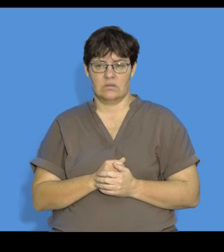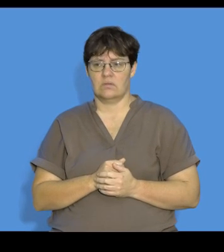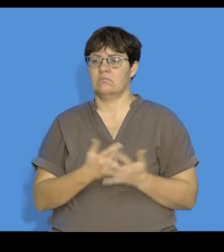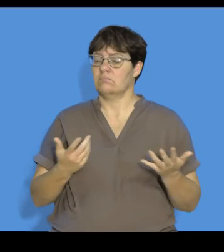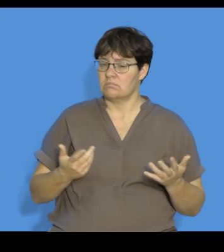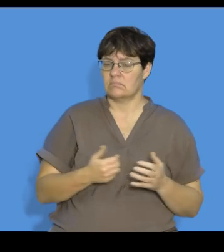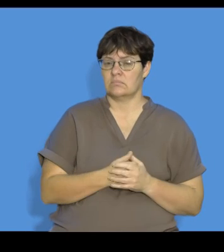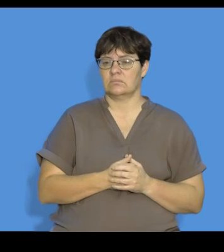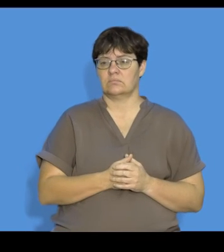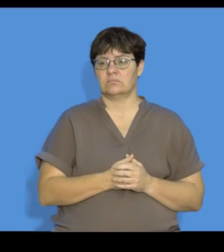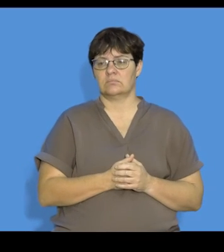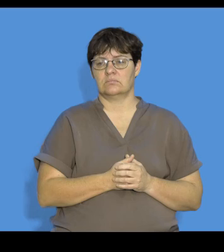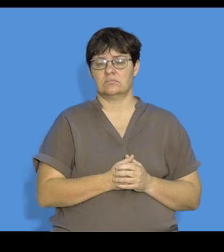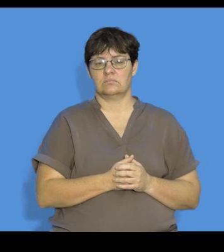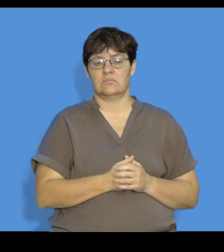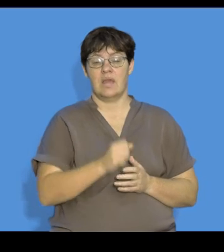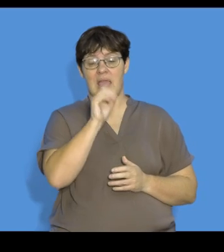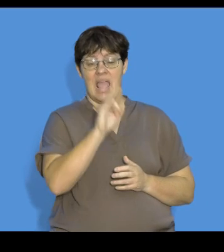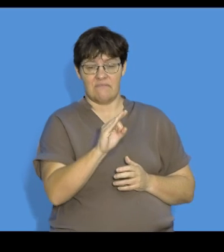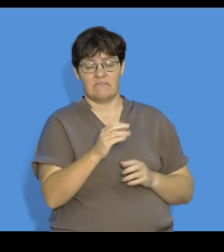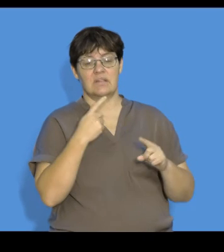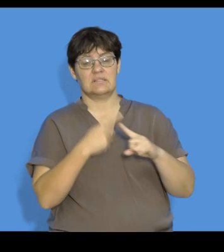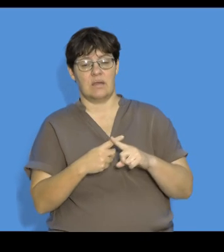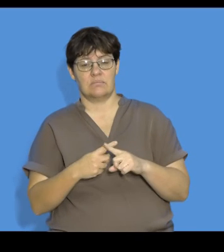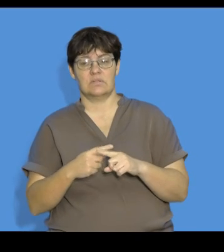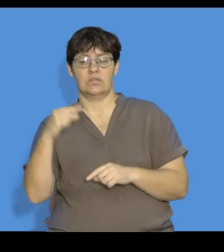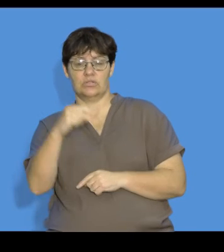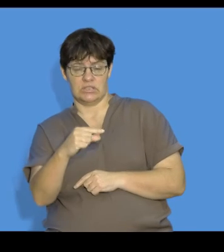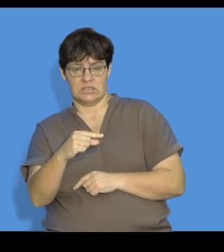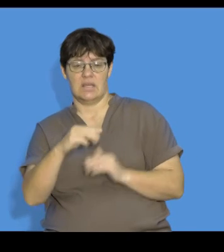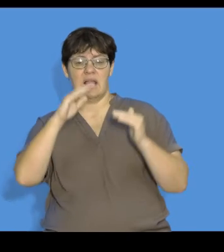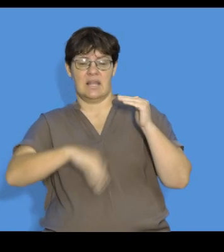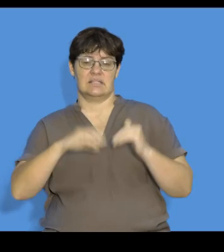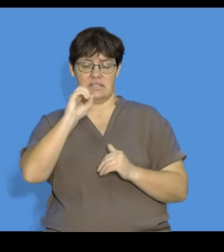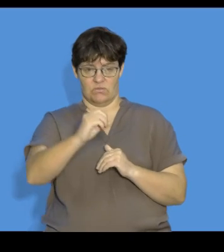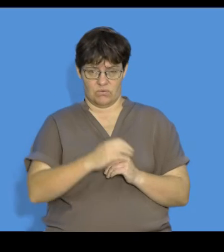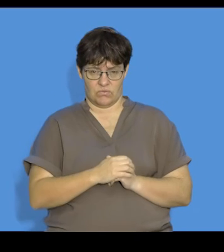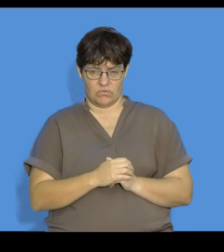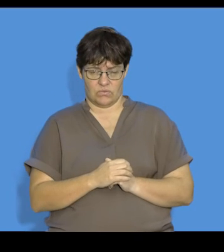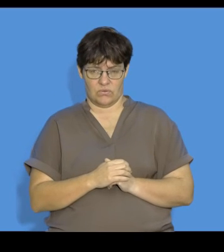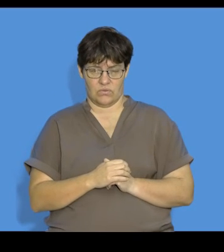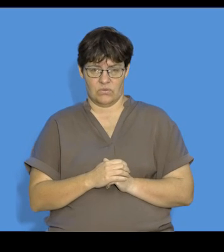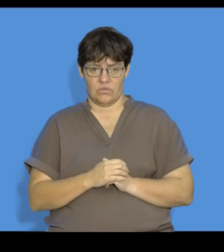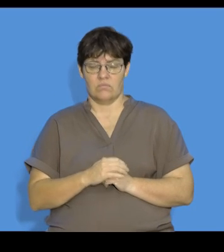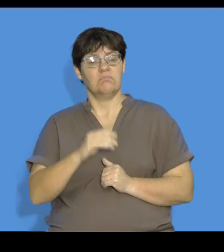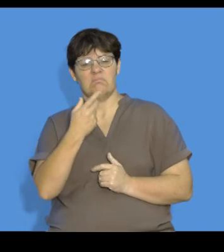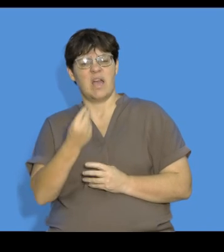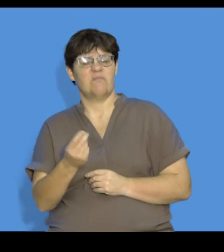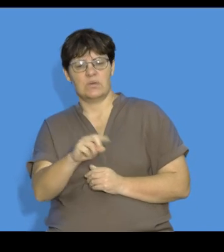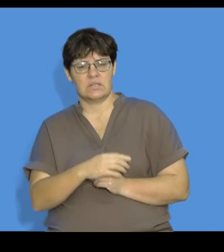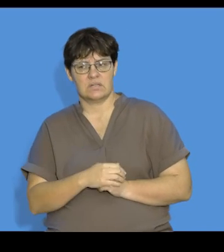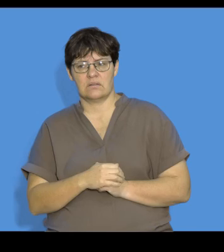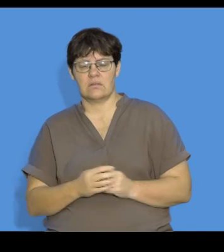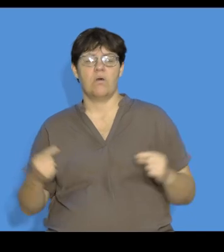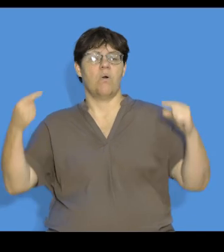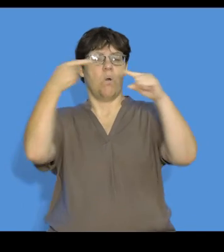it will be when F multiplied by G is less than 0. It means that they must